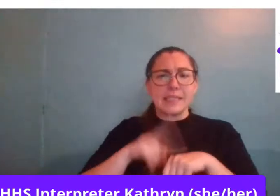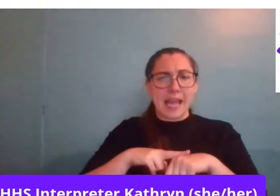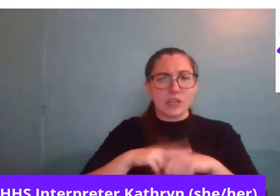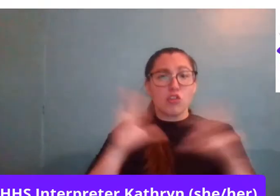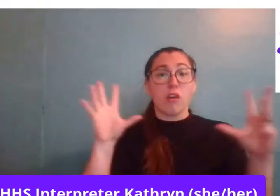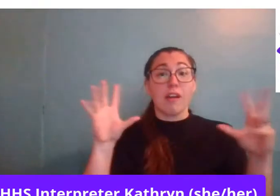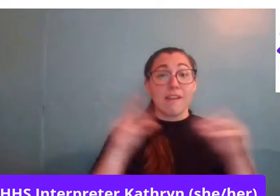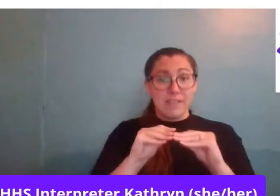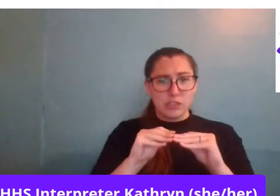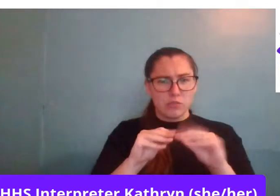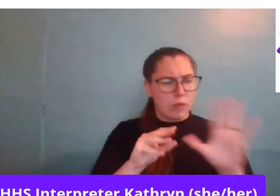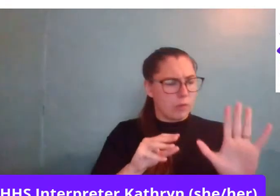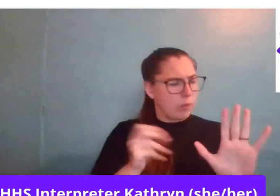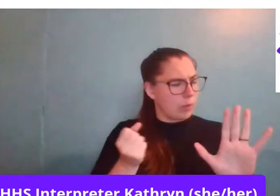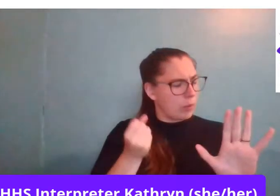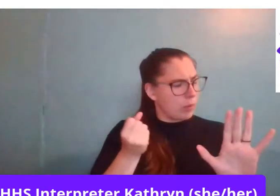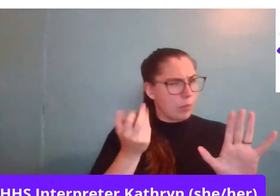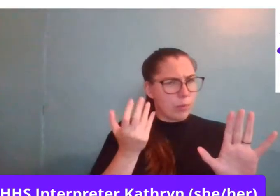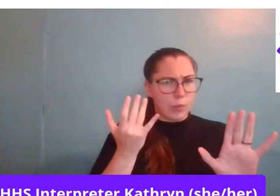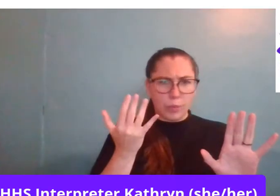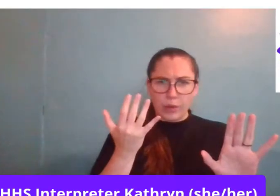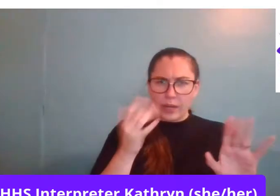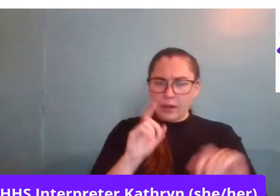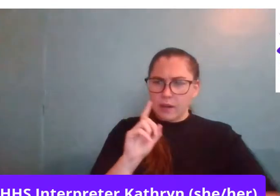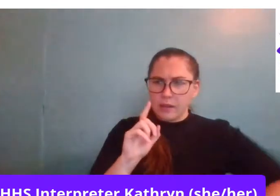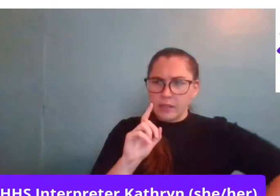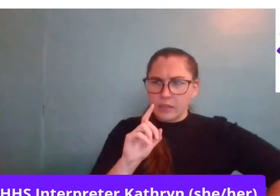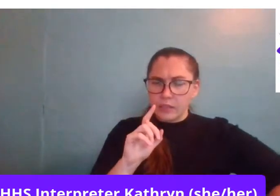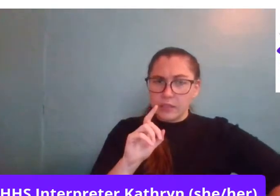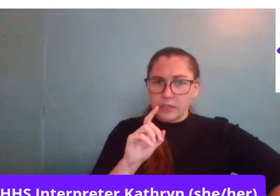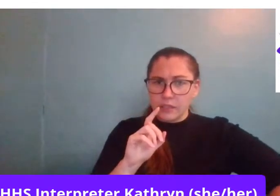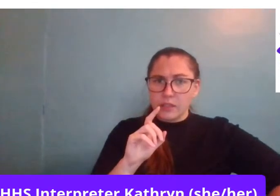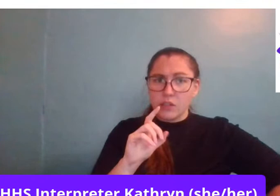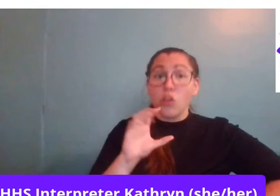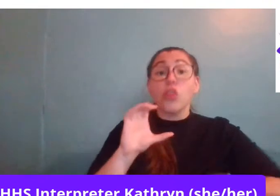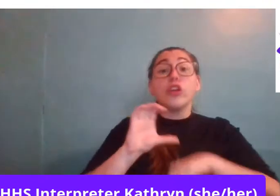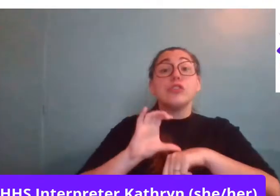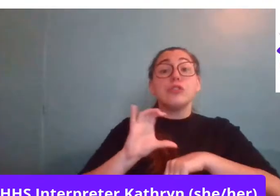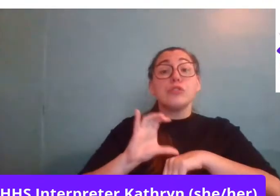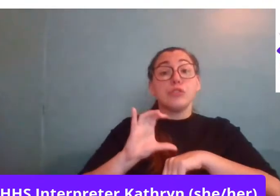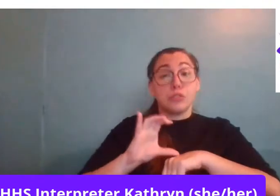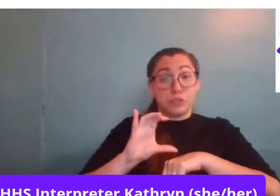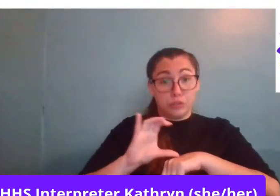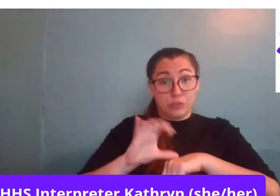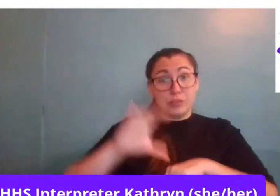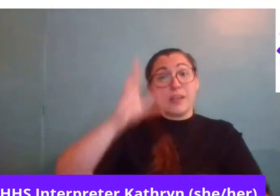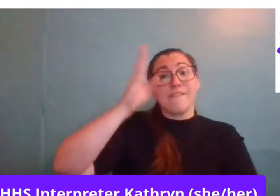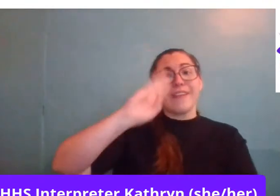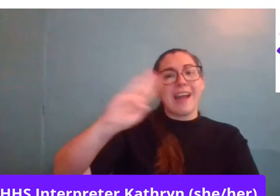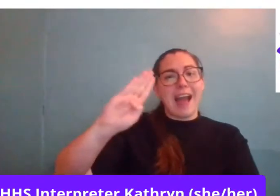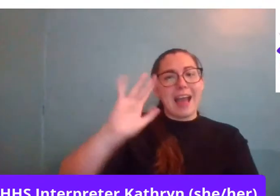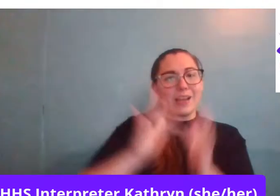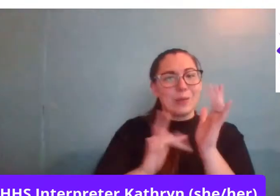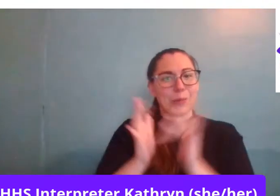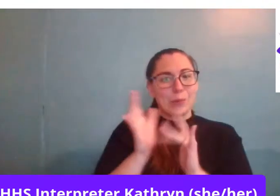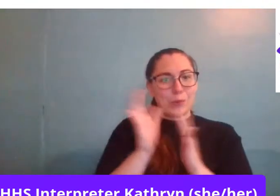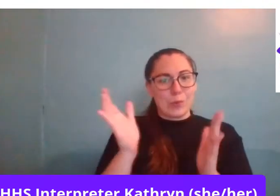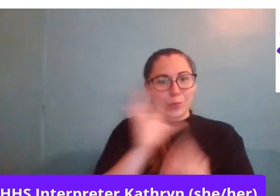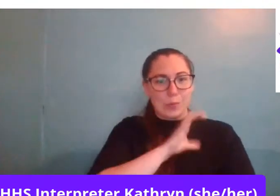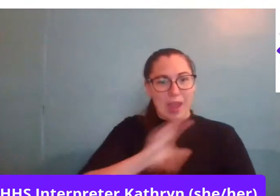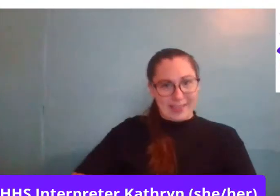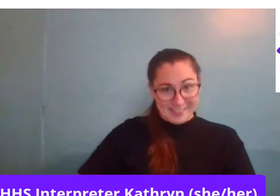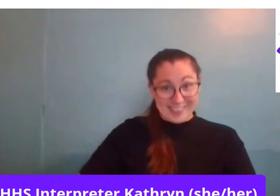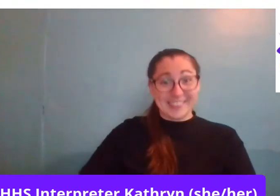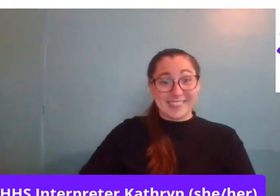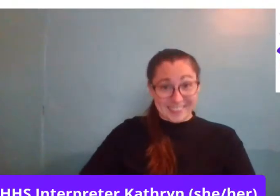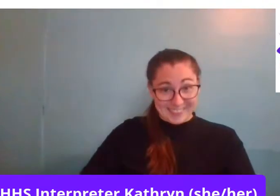Convention. Oh, wait a minute. Hold on. Wait a minute. It is the Churches of God in Christ, the Grand Old Churches of God in